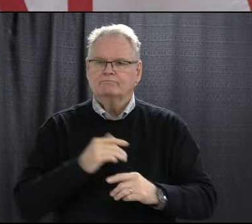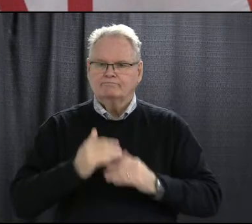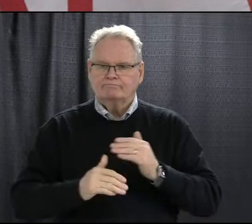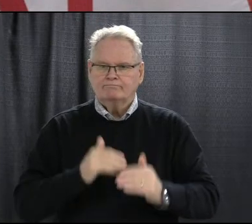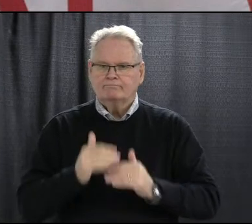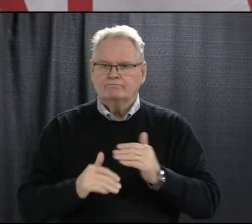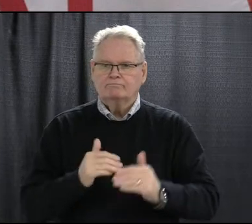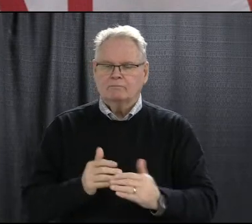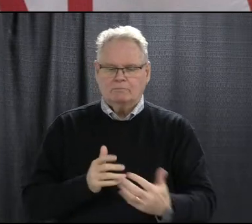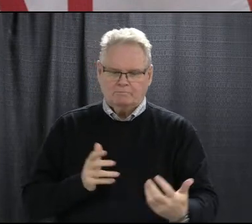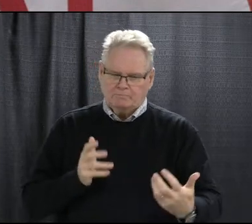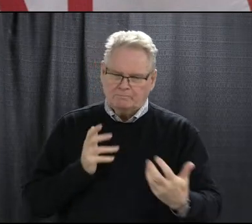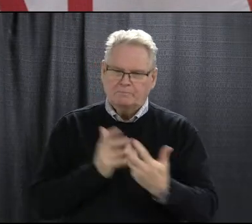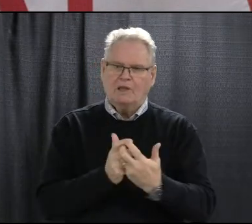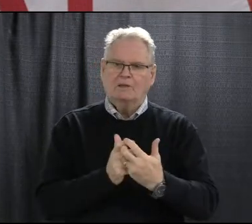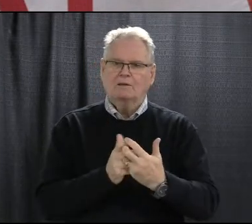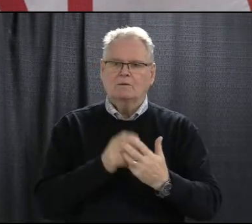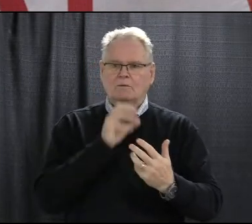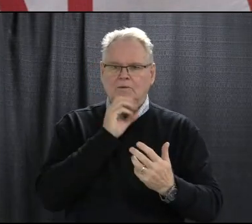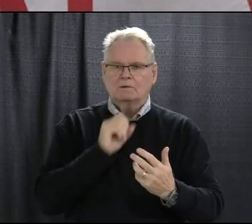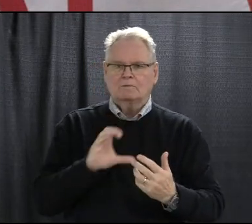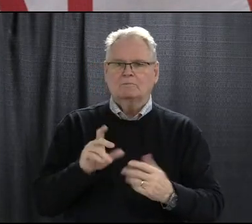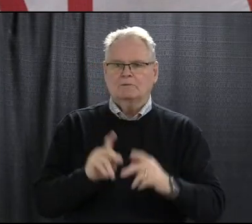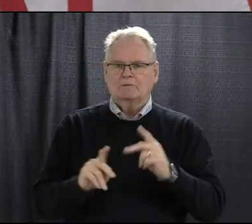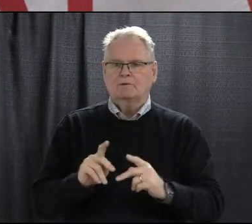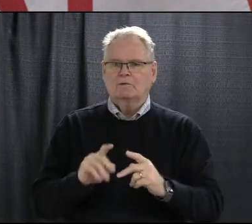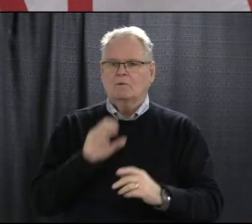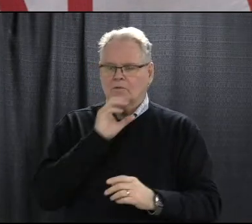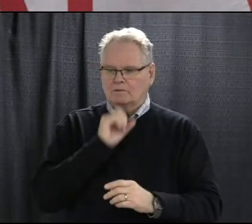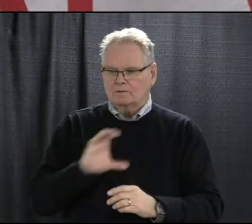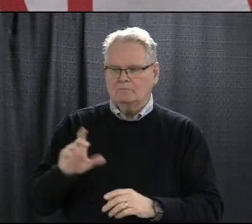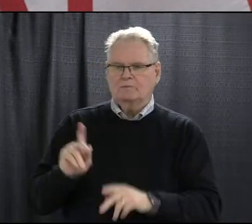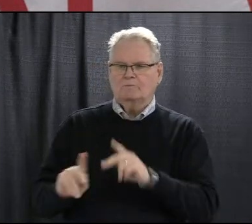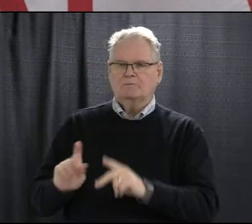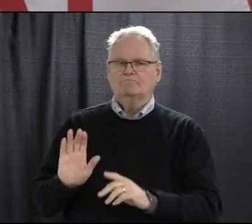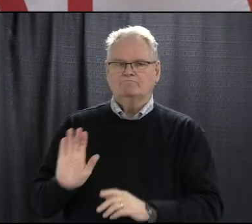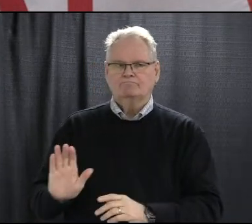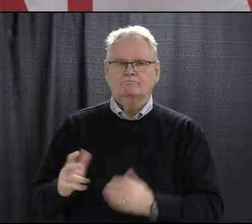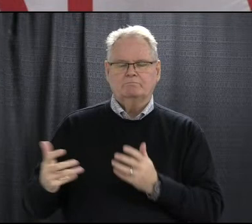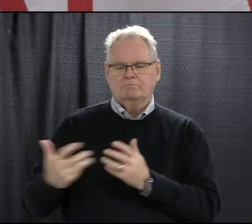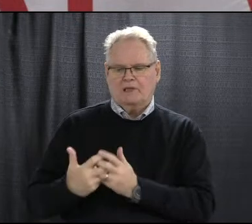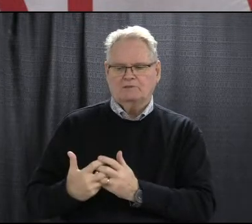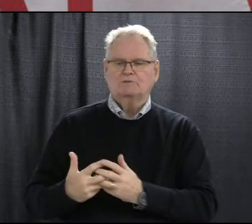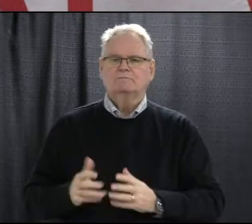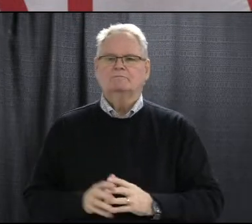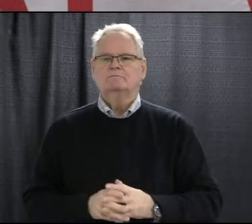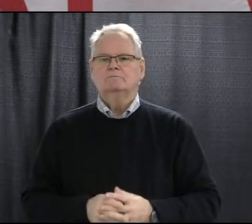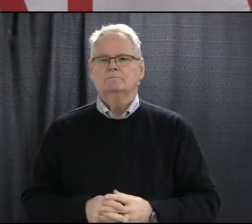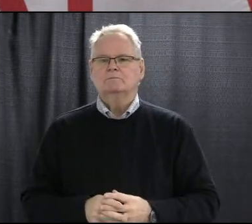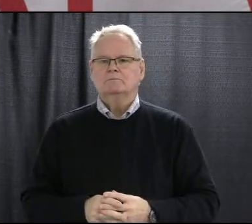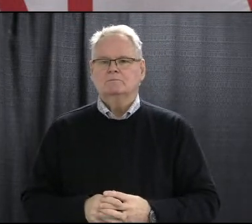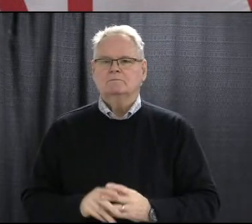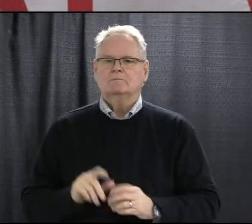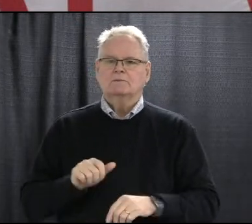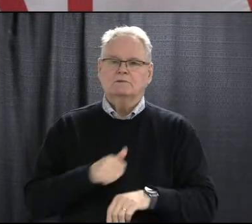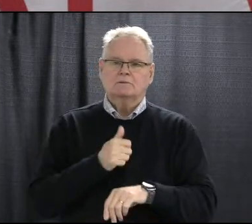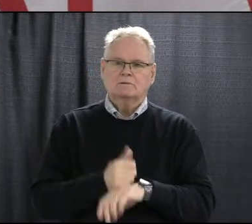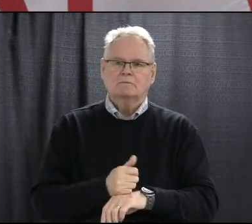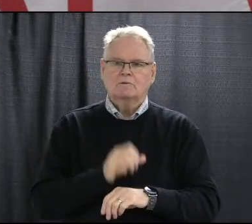for assessing and caring for our senior population. Standardized screening for older